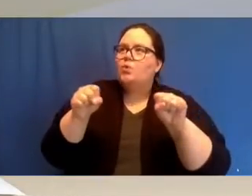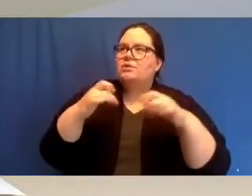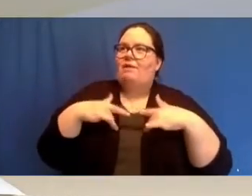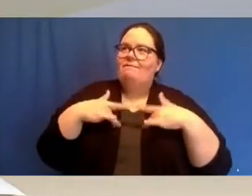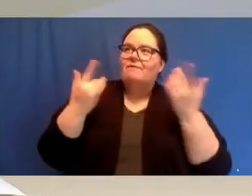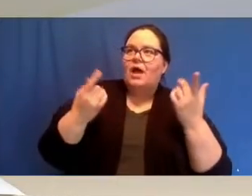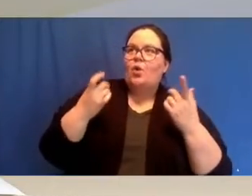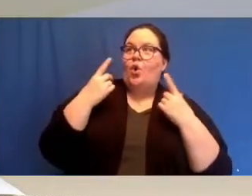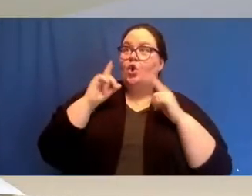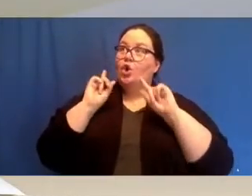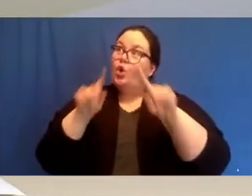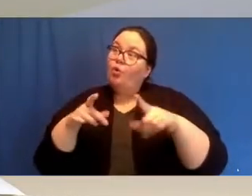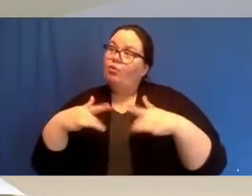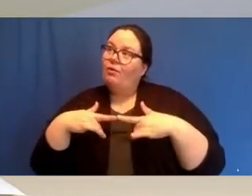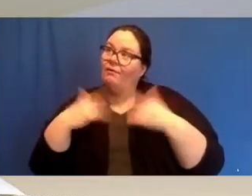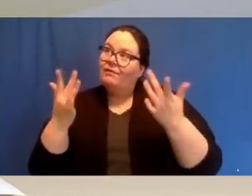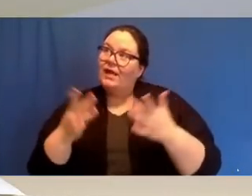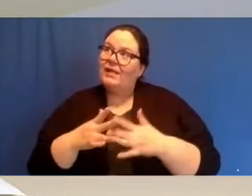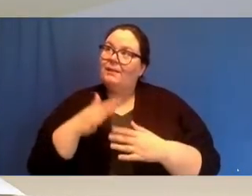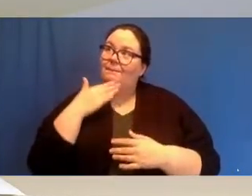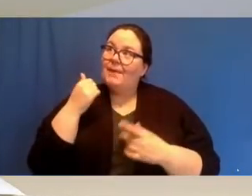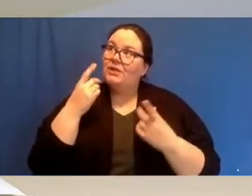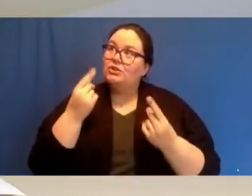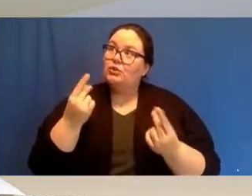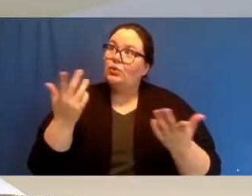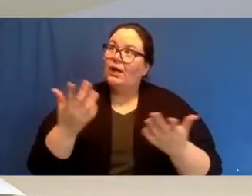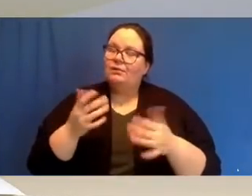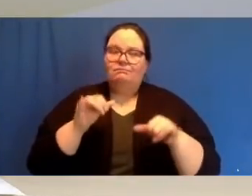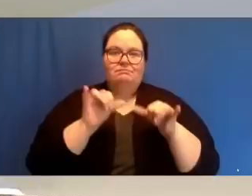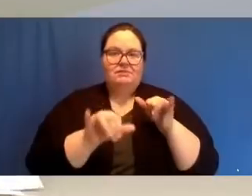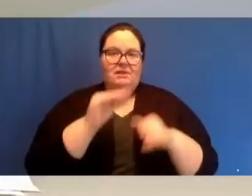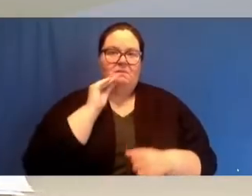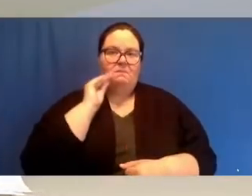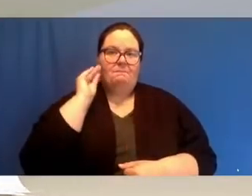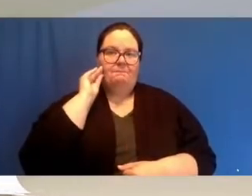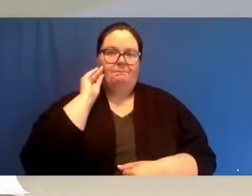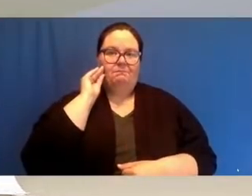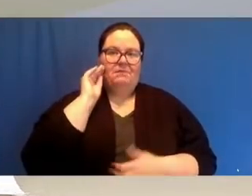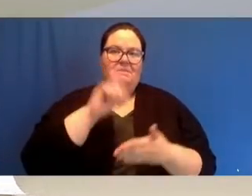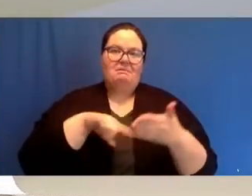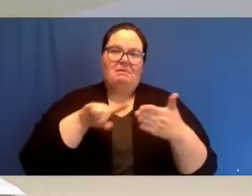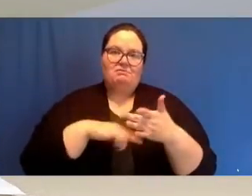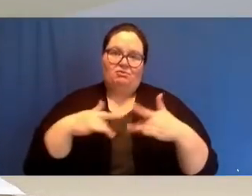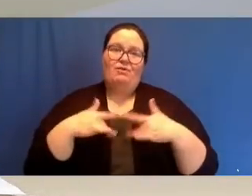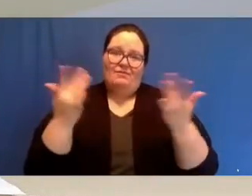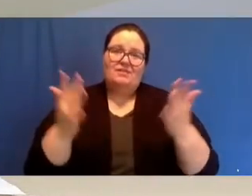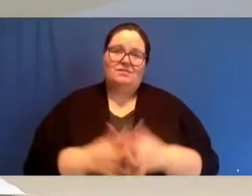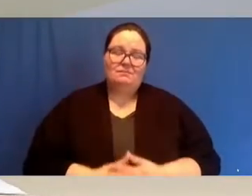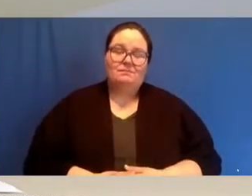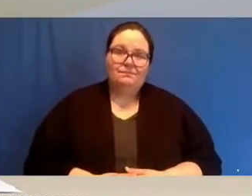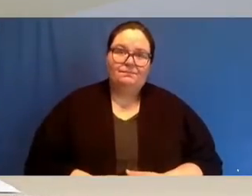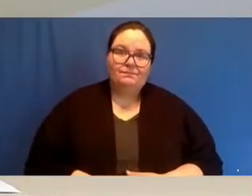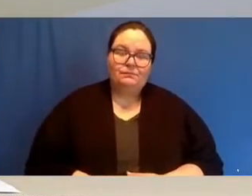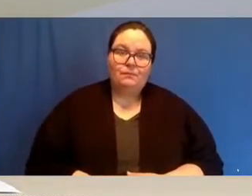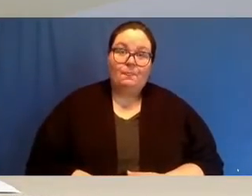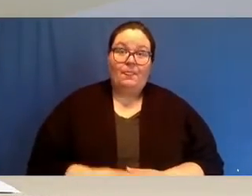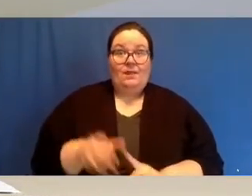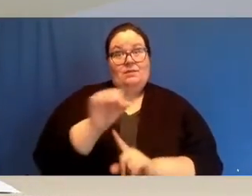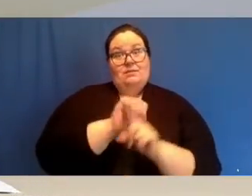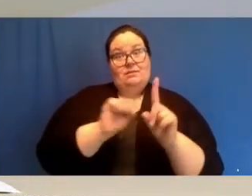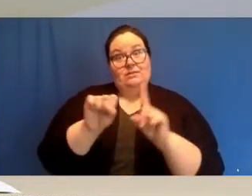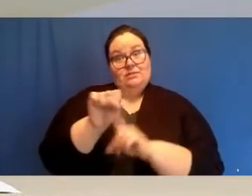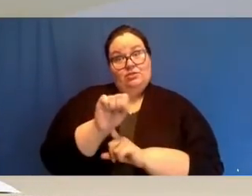or activity, the best decision is likely not to attend. The situation with this variant